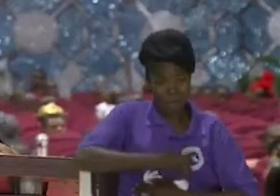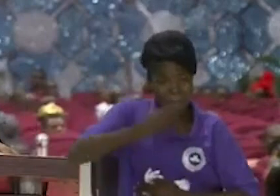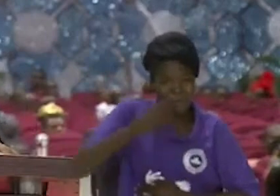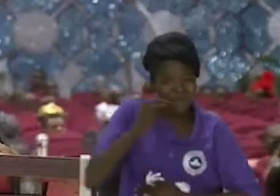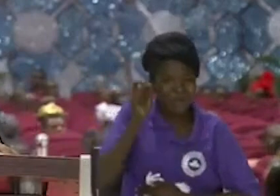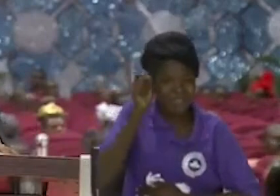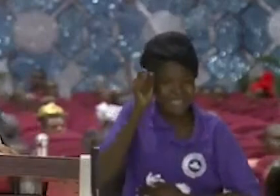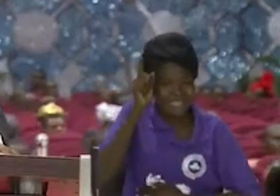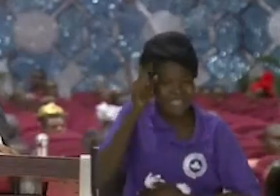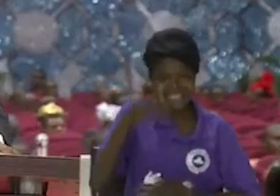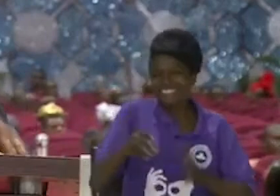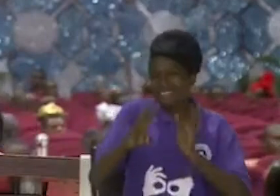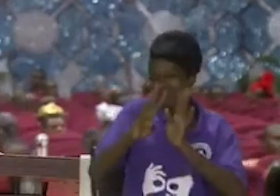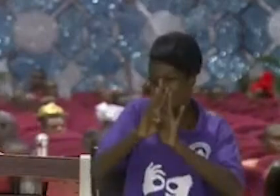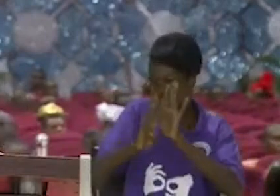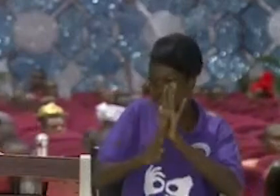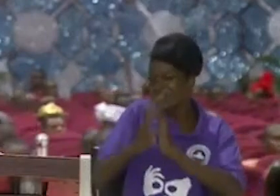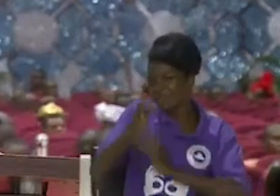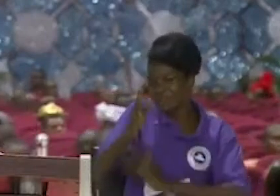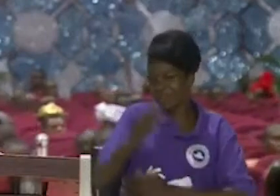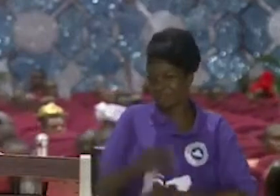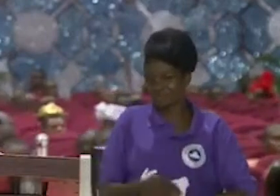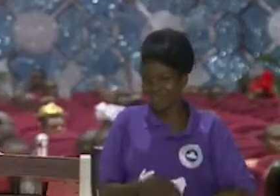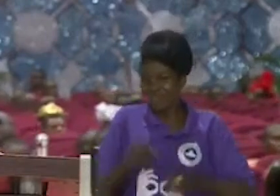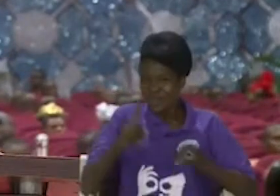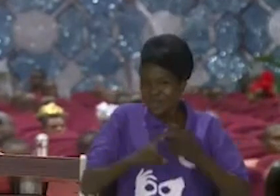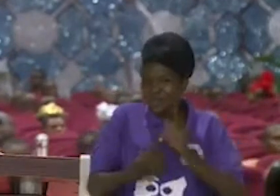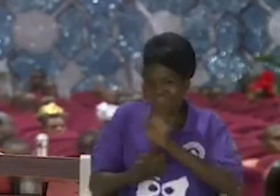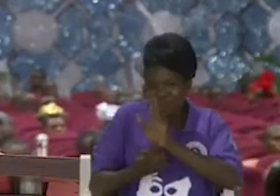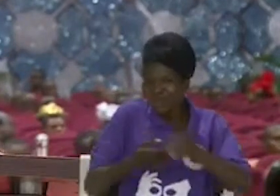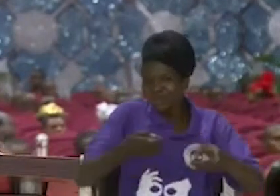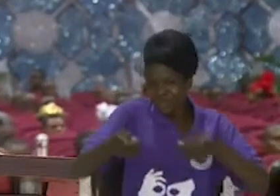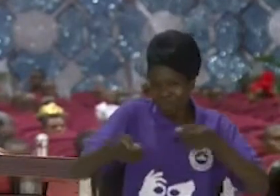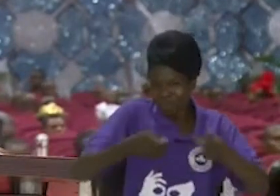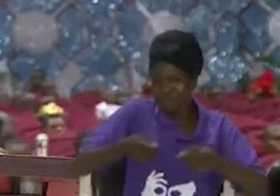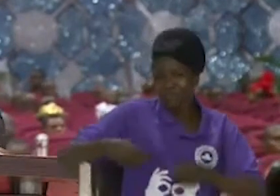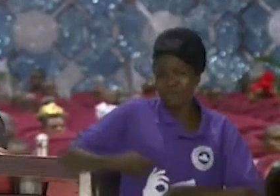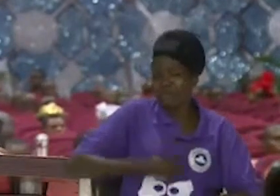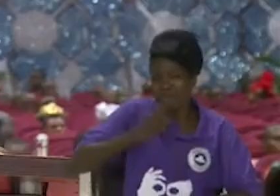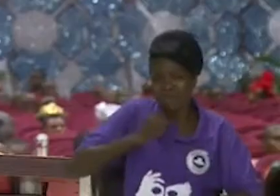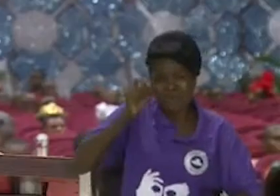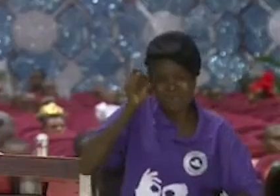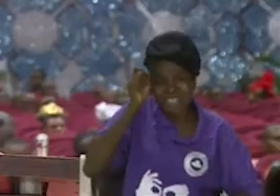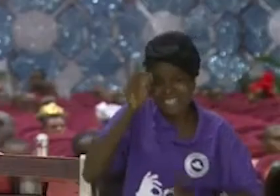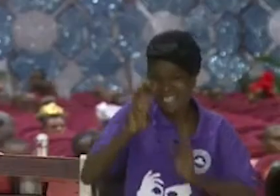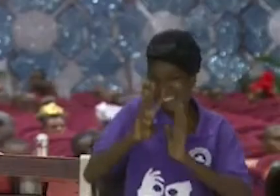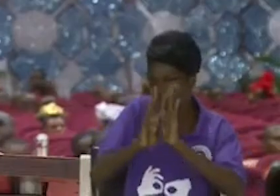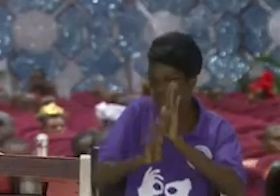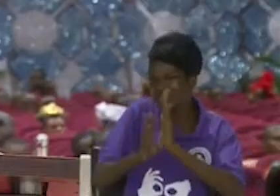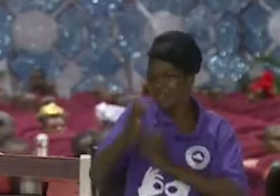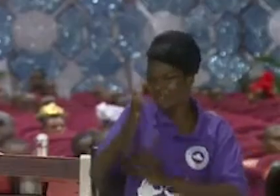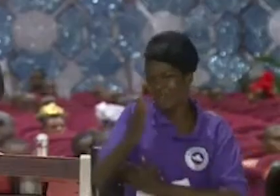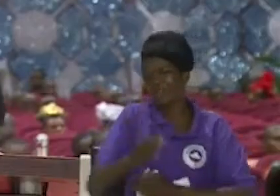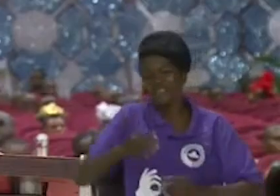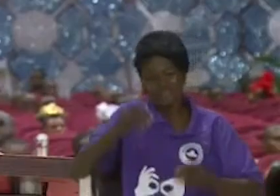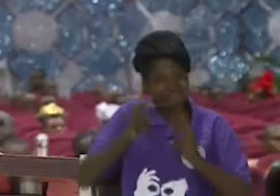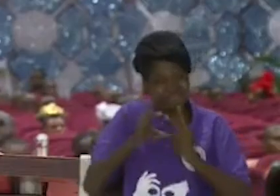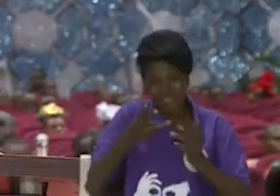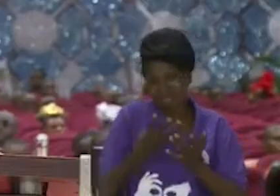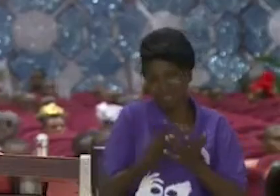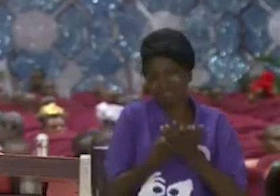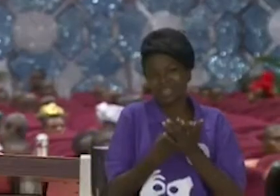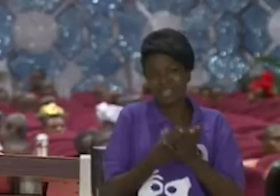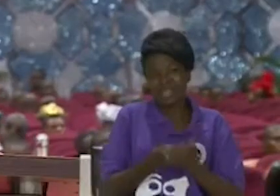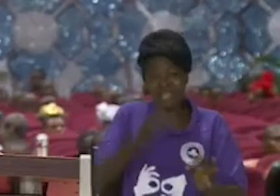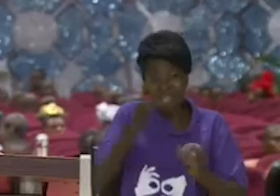is. To exercise dominion, we must understand what His will is. We cannot effectively represent God on earth